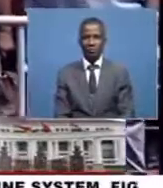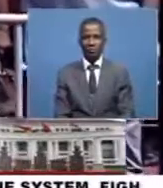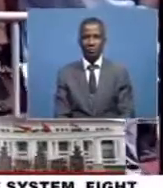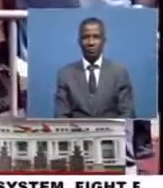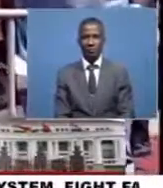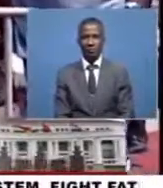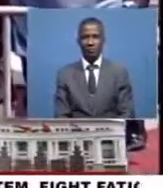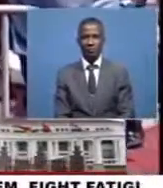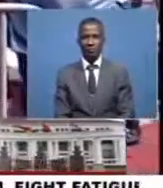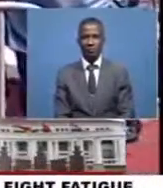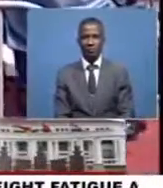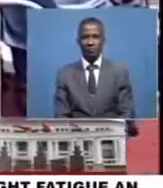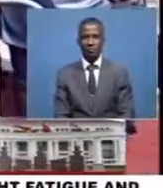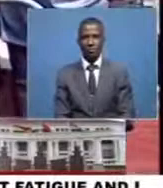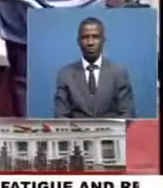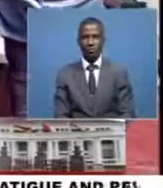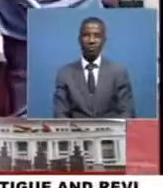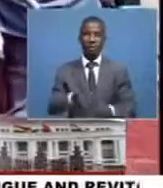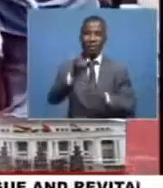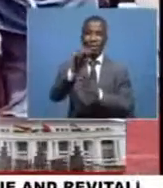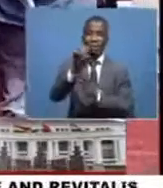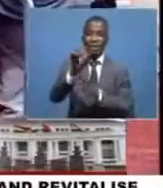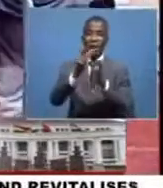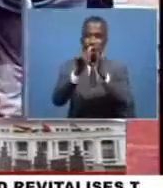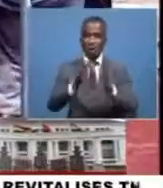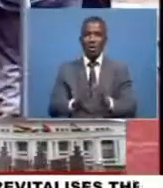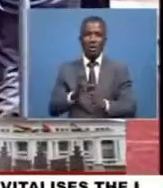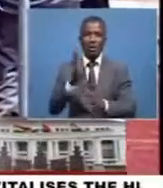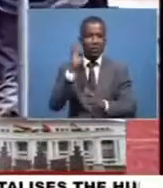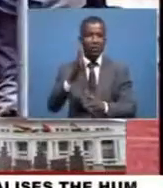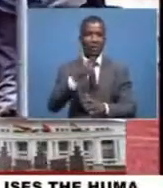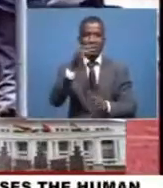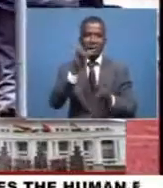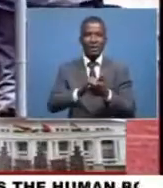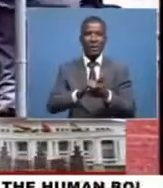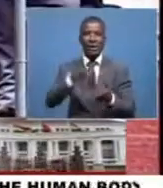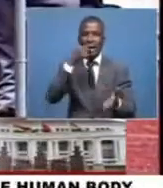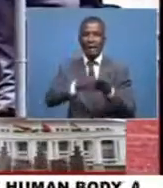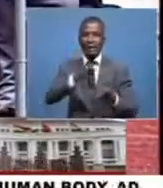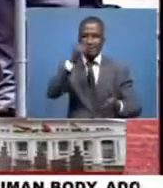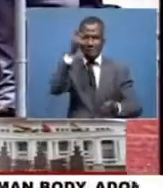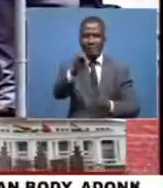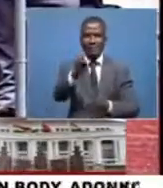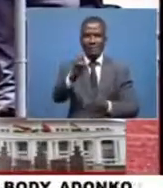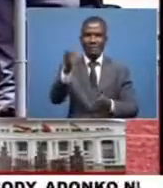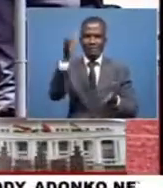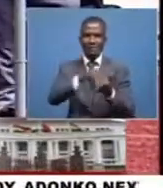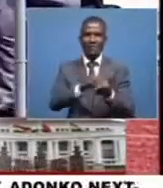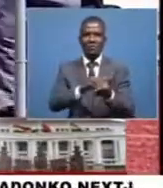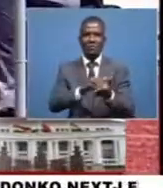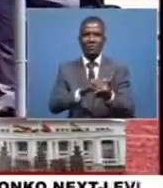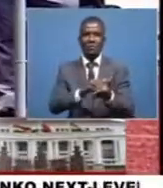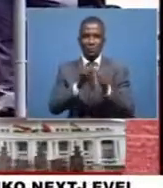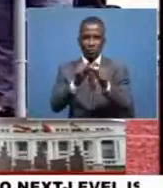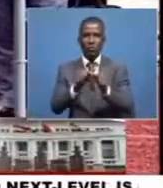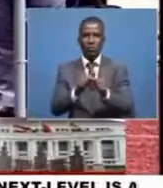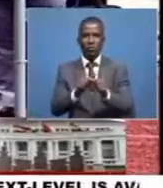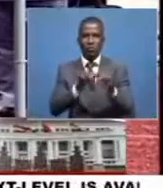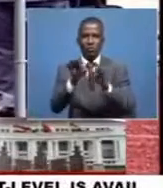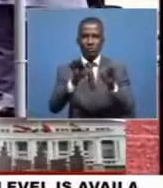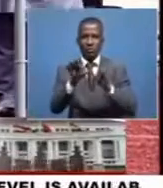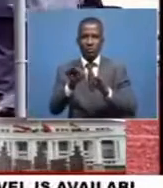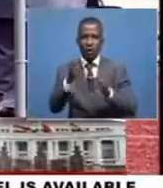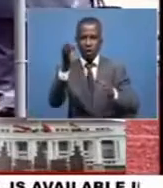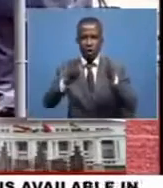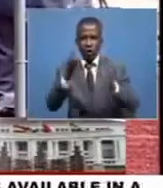Yes, ma'am. Counsel for Petitioner also announced that he will also file an application for review of the decision of the court.